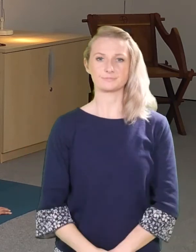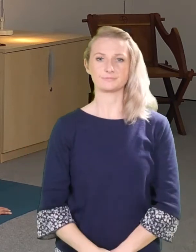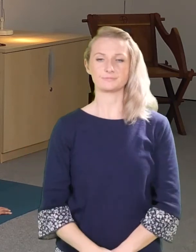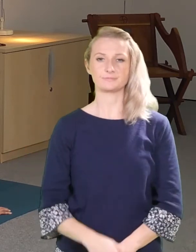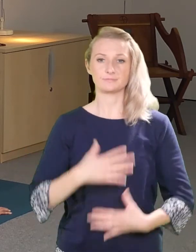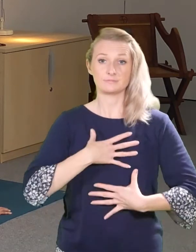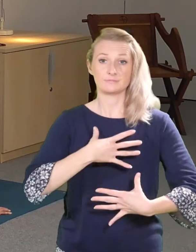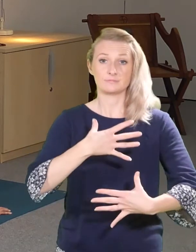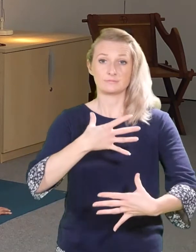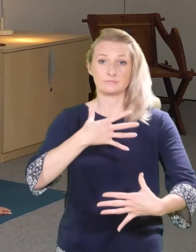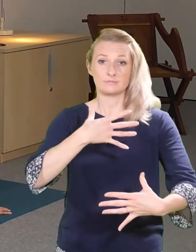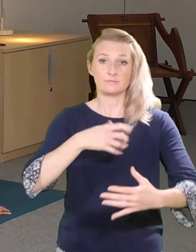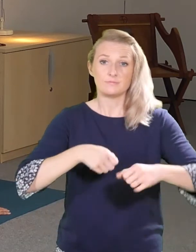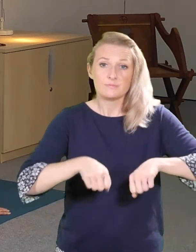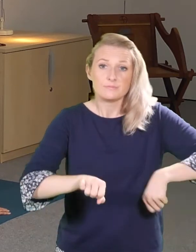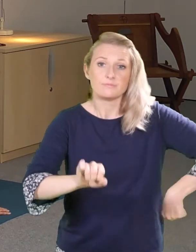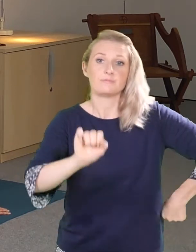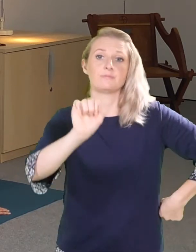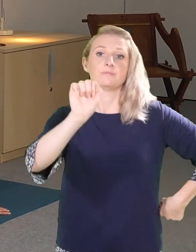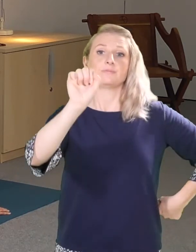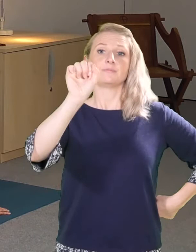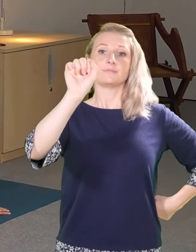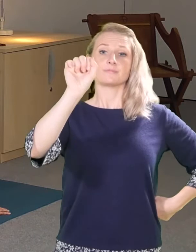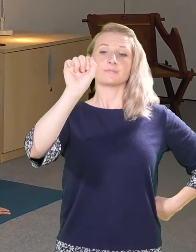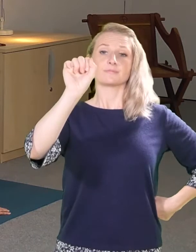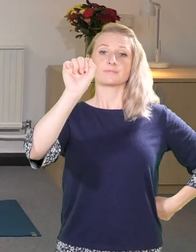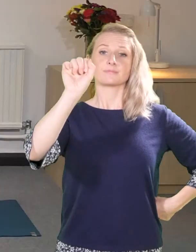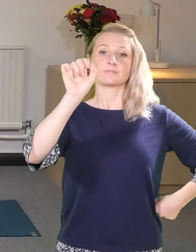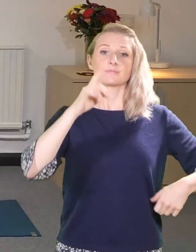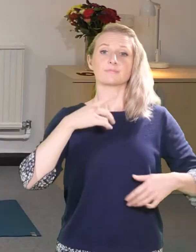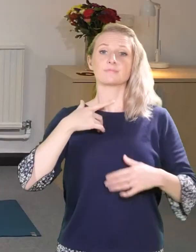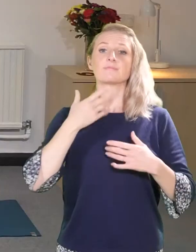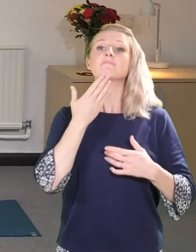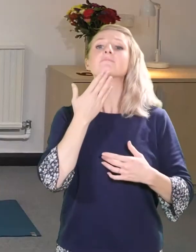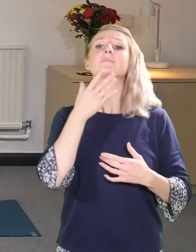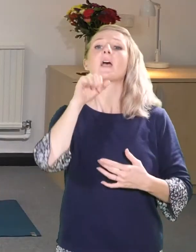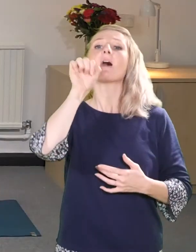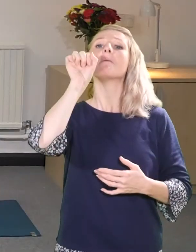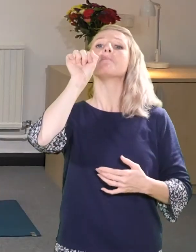Breathe in, arching the back, dropping the chest, lifting the chin.